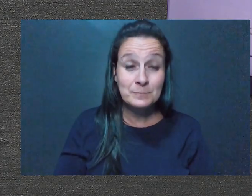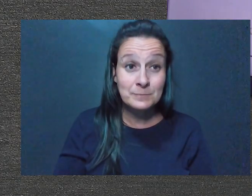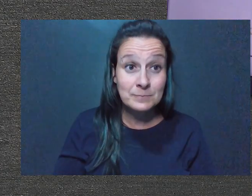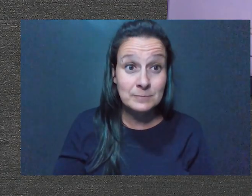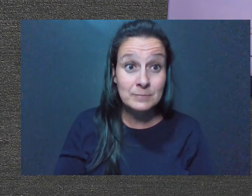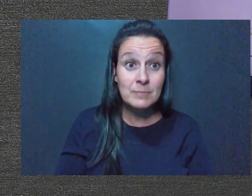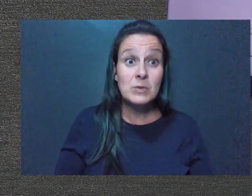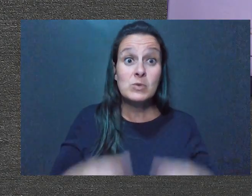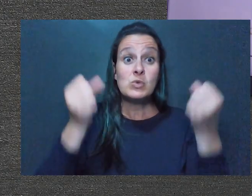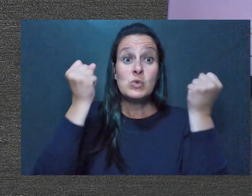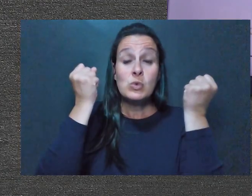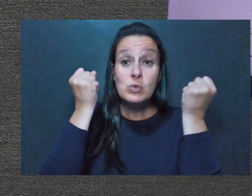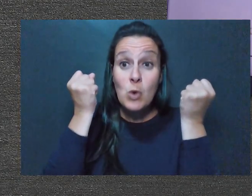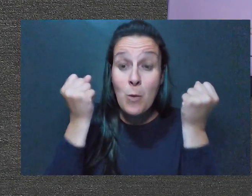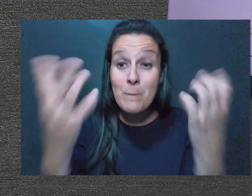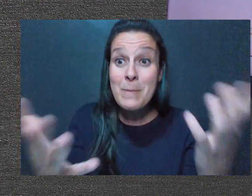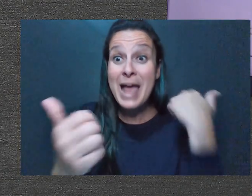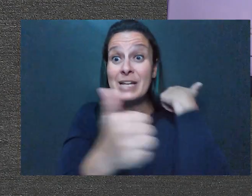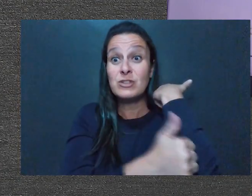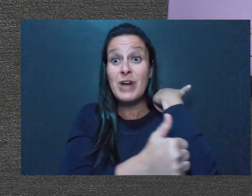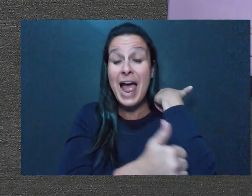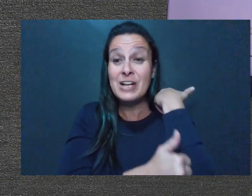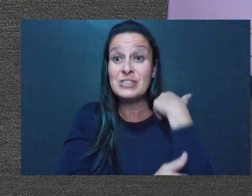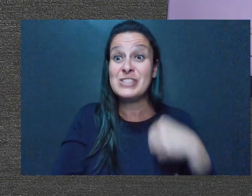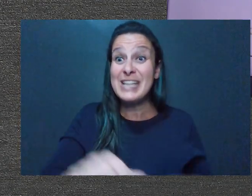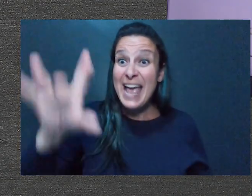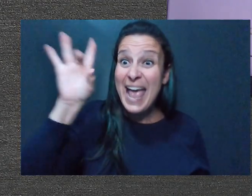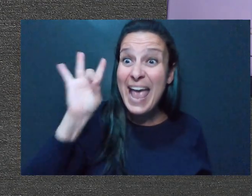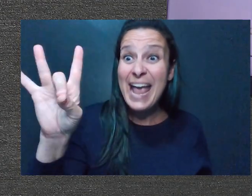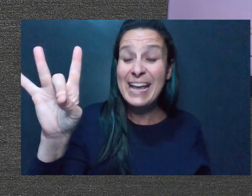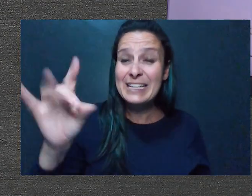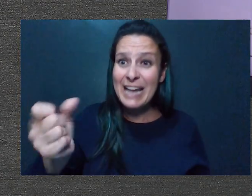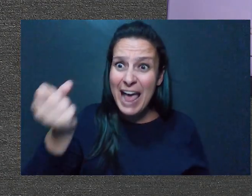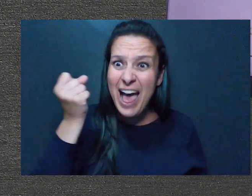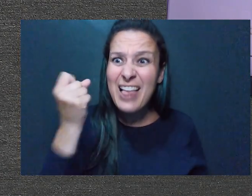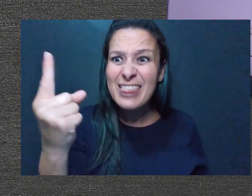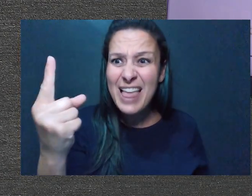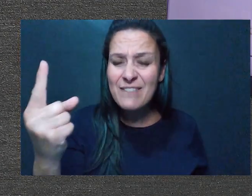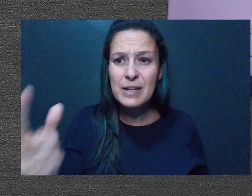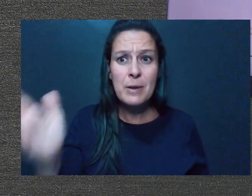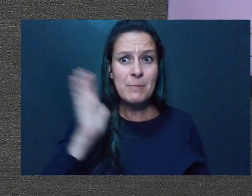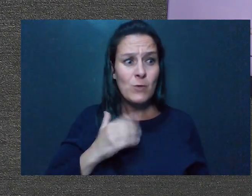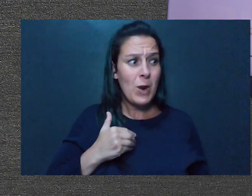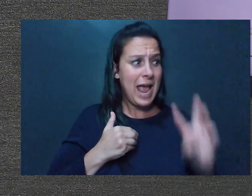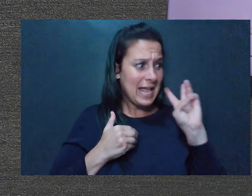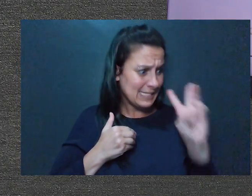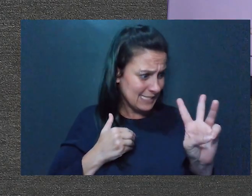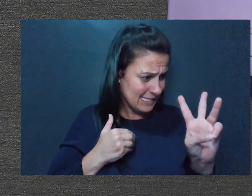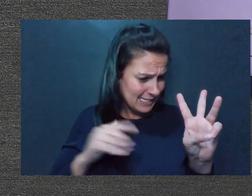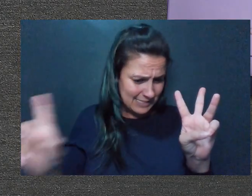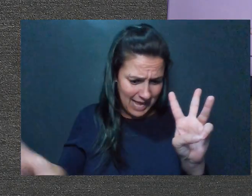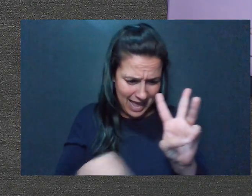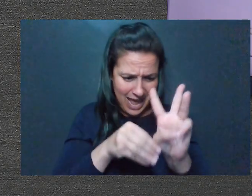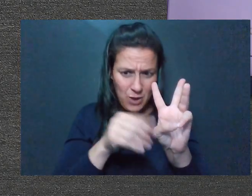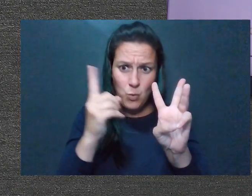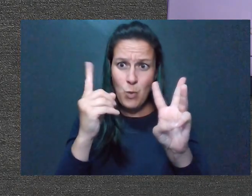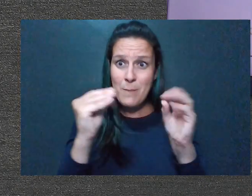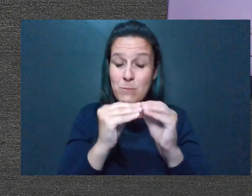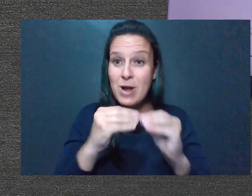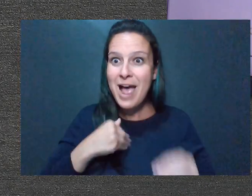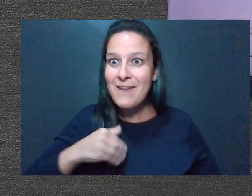So many crackers. 8, 11. I had 6, now I have